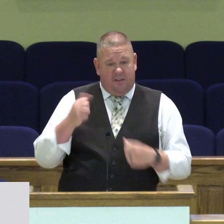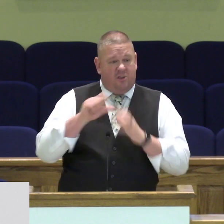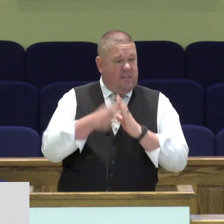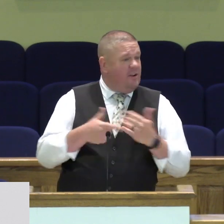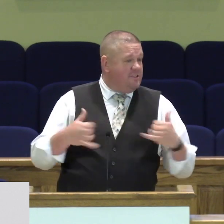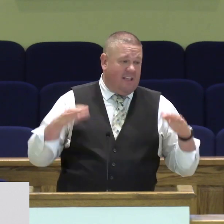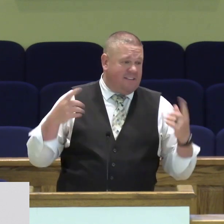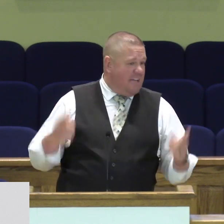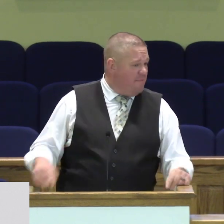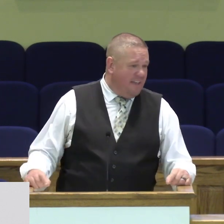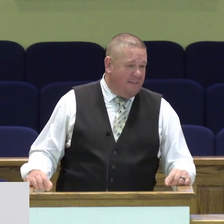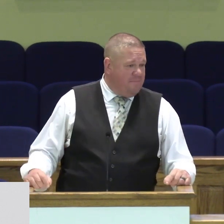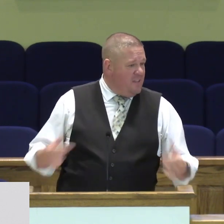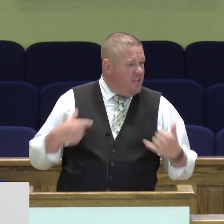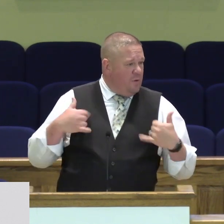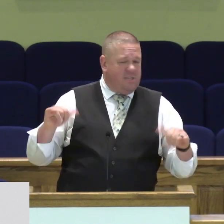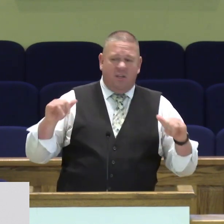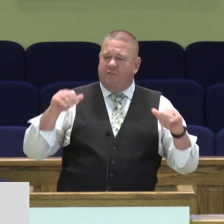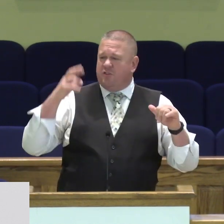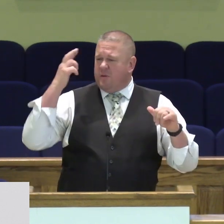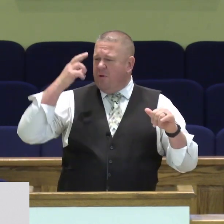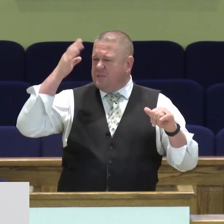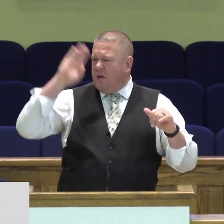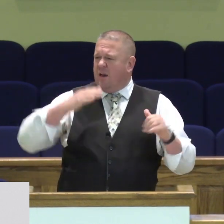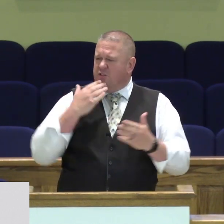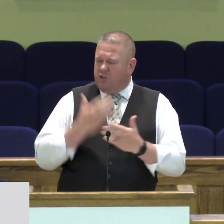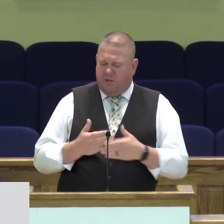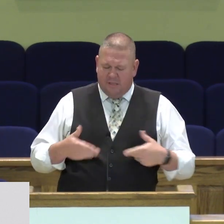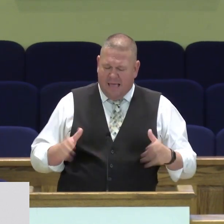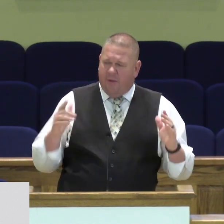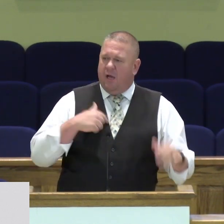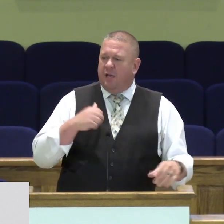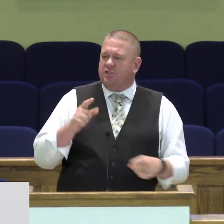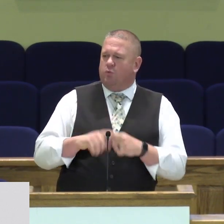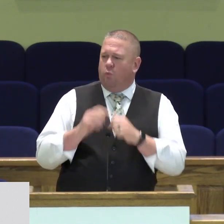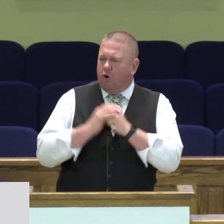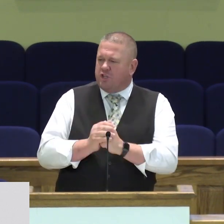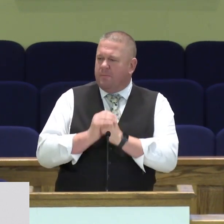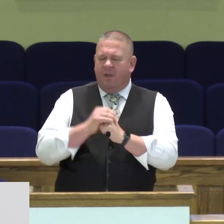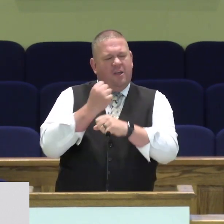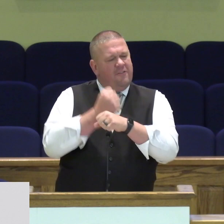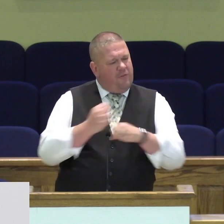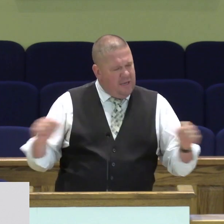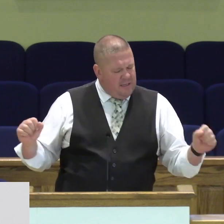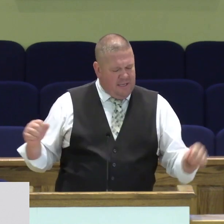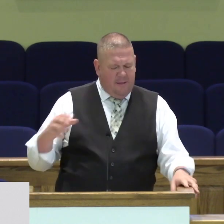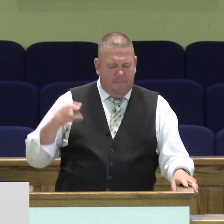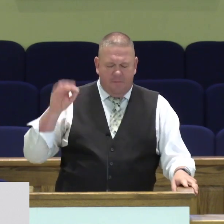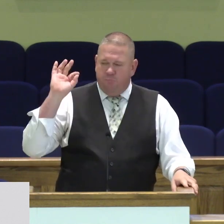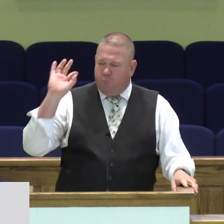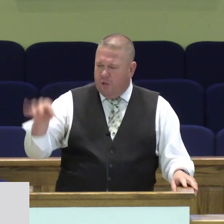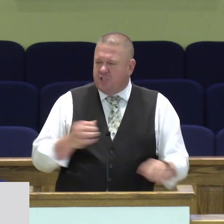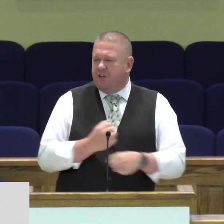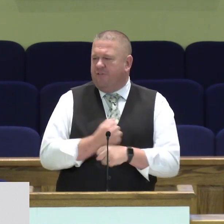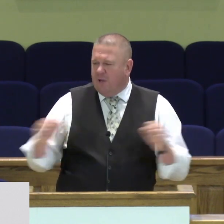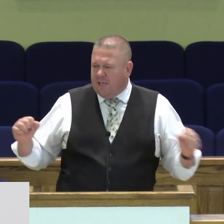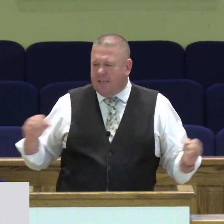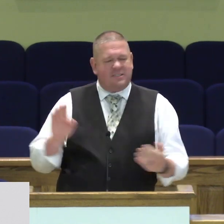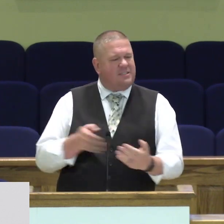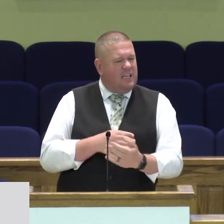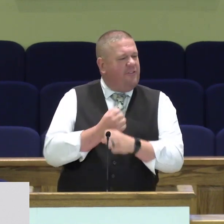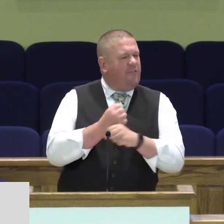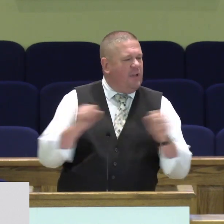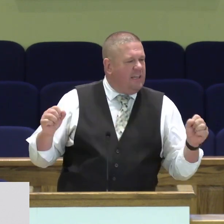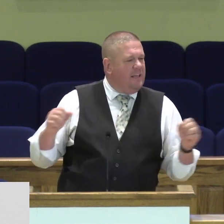happen. 10 years later, it still hasn't happened yet. We still are, for some reason, God in His goodness allowing us to worship freely and preach freely